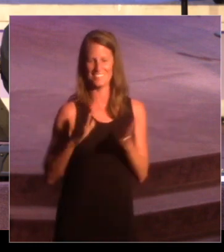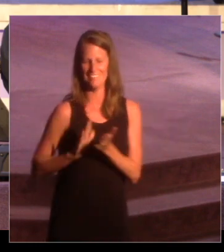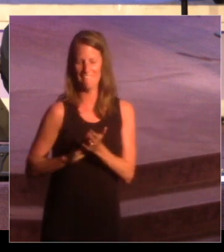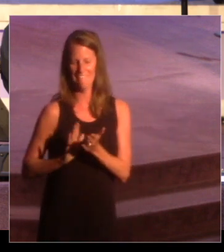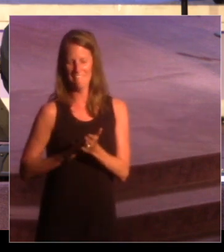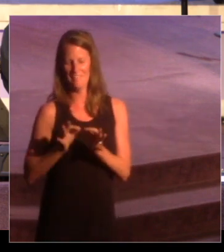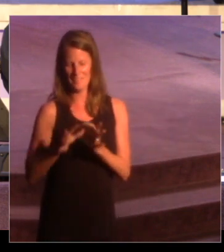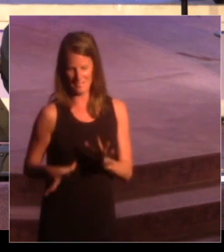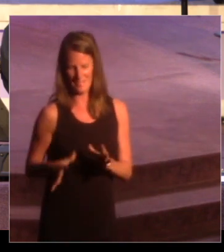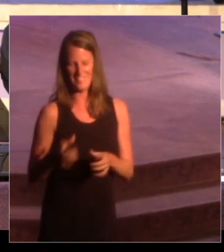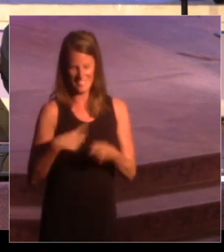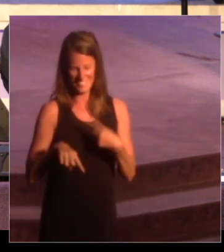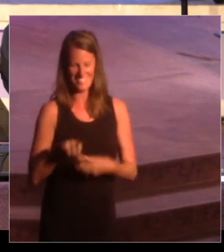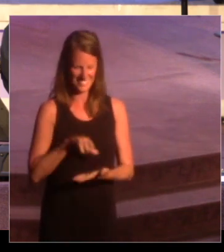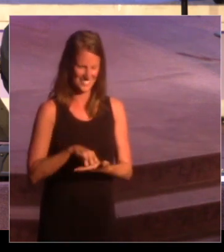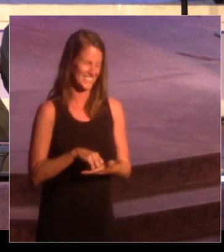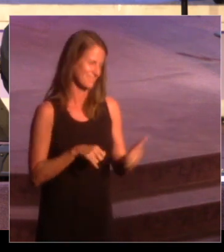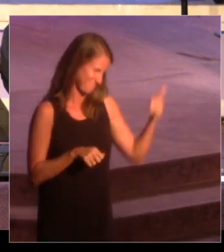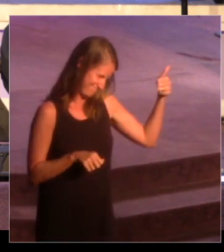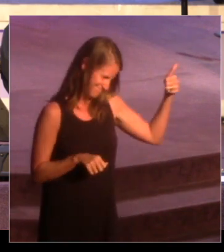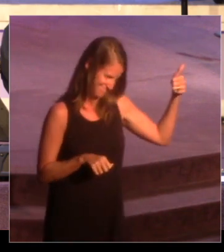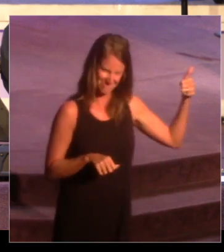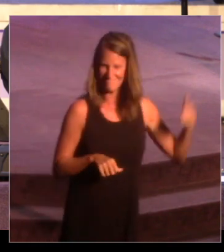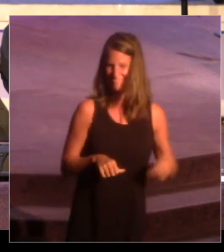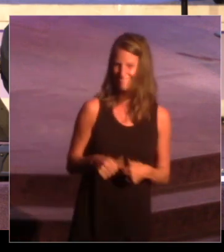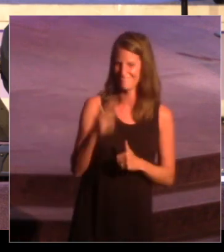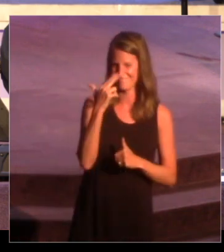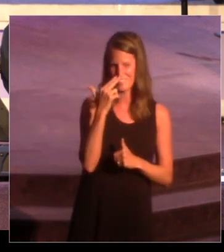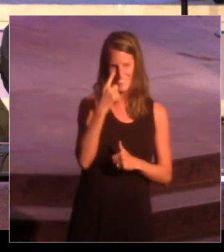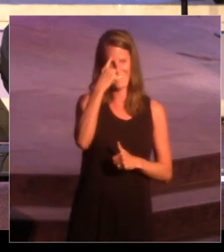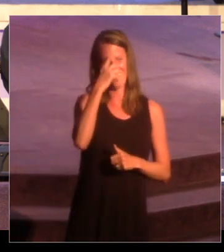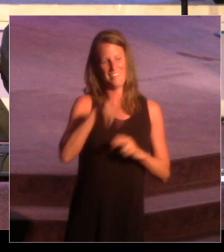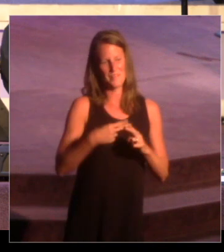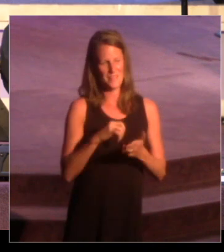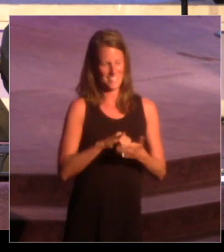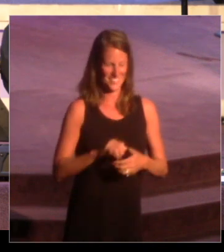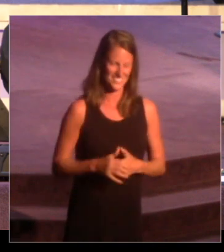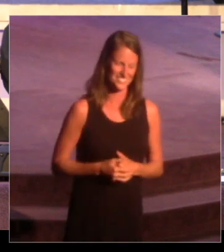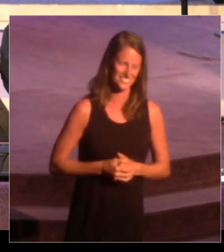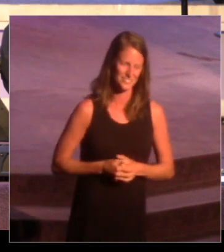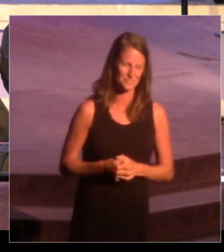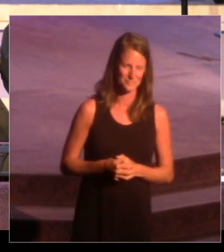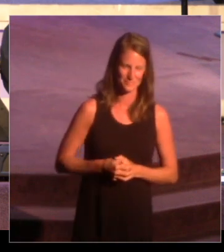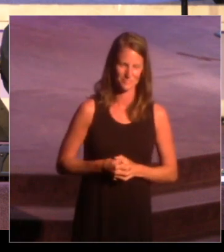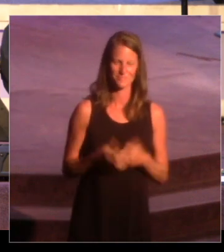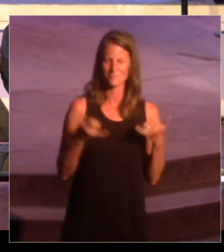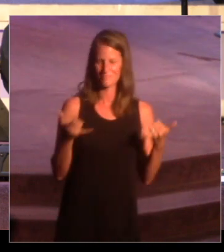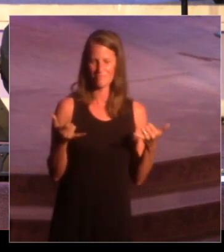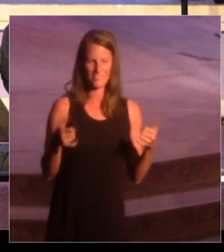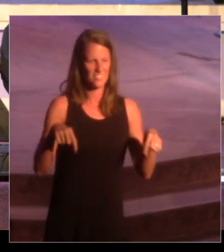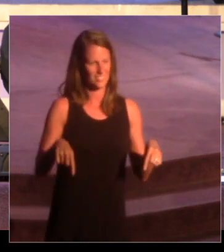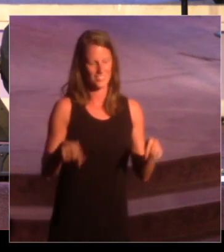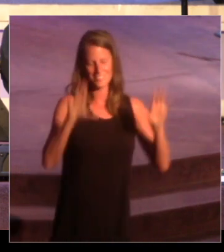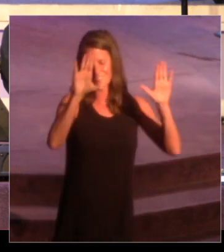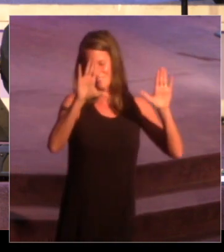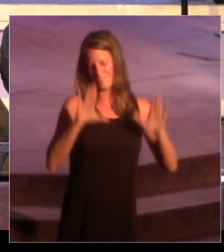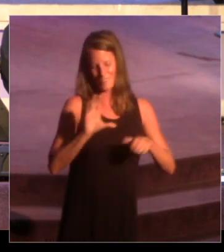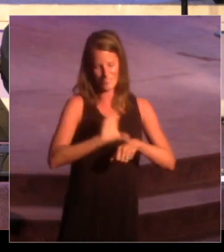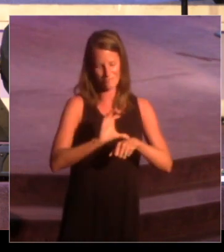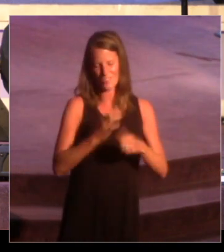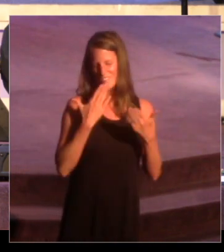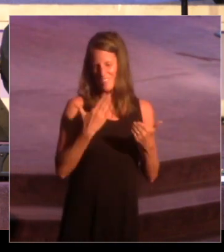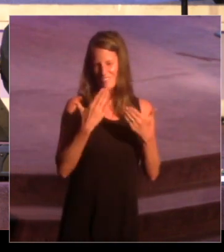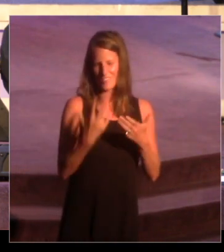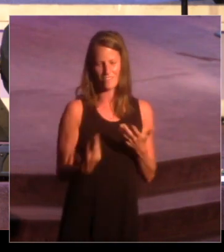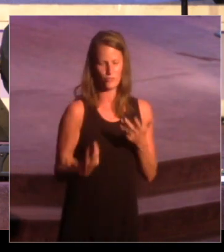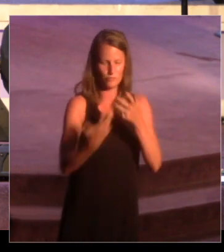has to sign it about herself, which is pretty funny to think about. No, this is a great church. I'm thankful to be